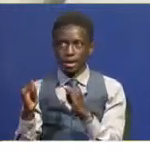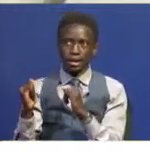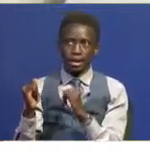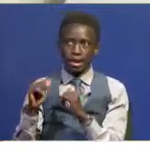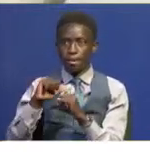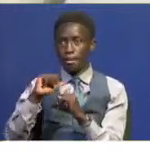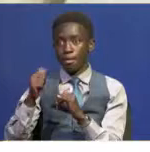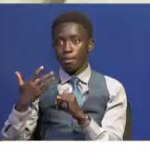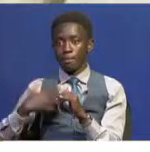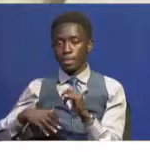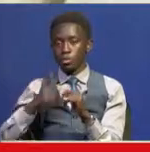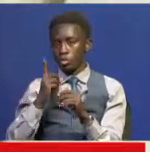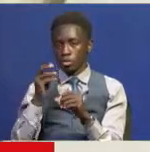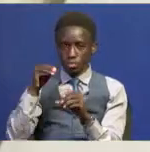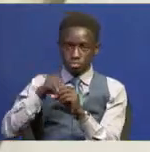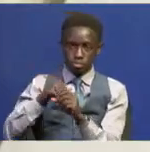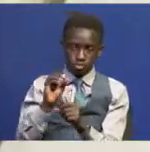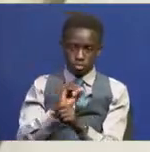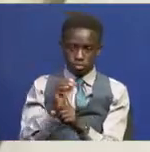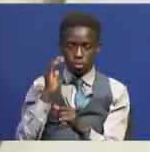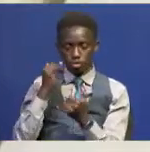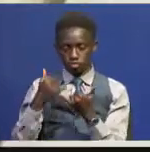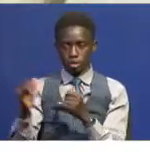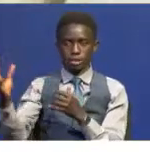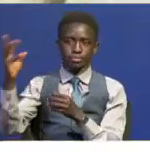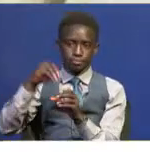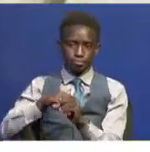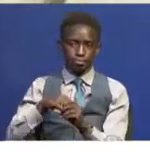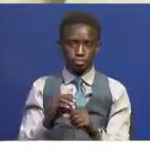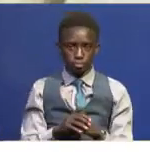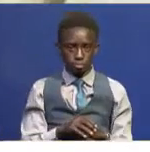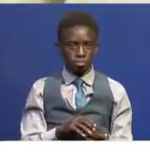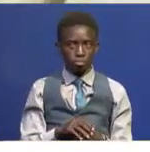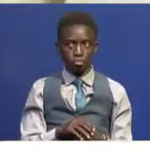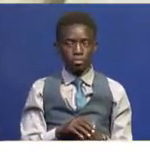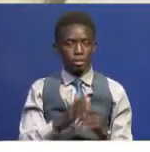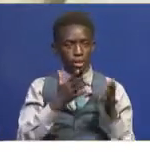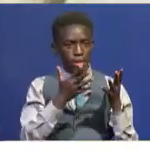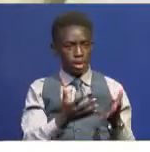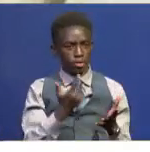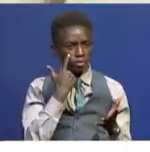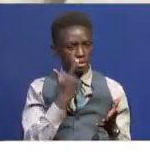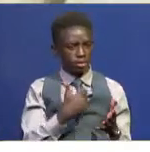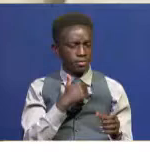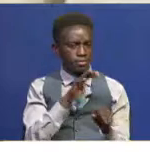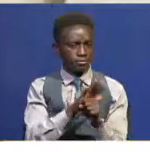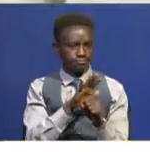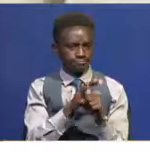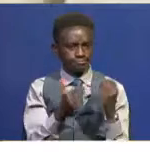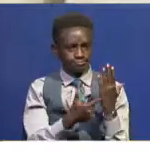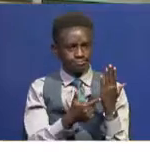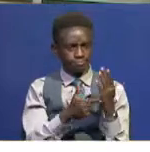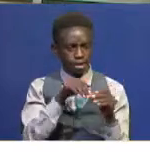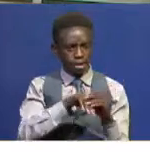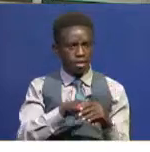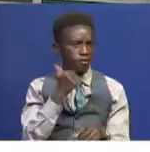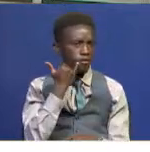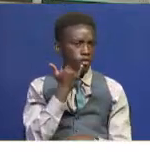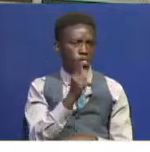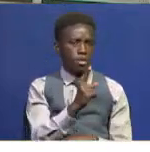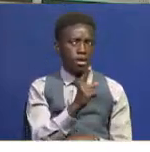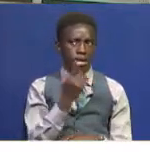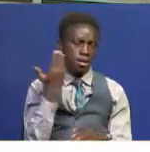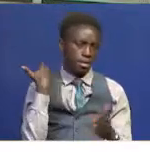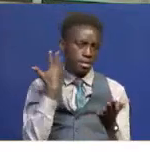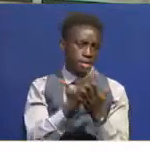of people who are currently not incorporated in our devices. We are looking at a lot of technology in just one phone. In the last 20 years, a lot